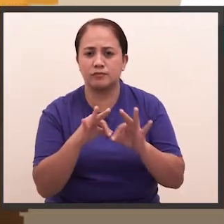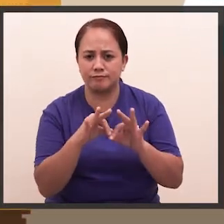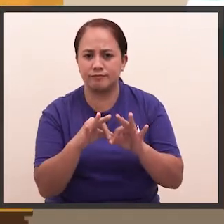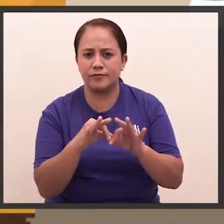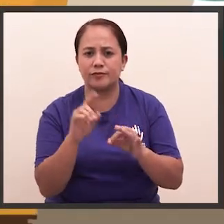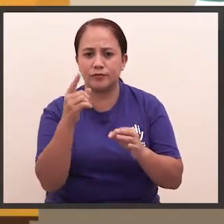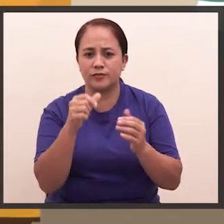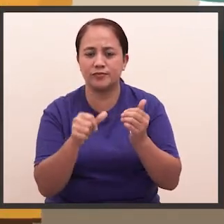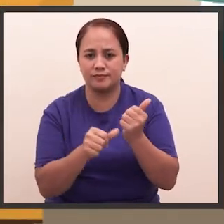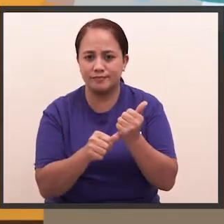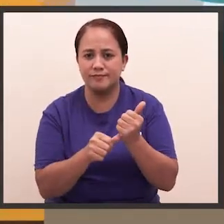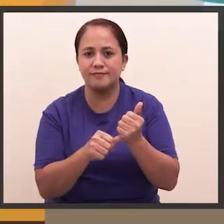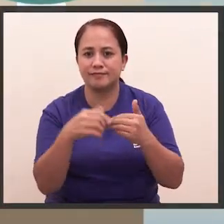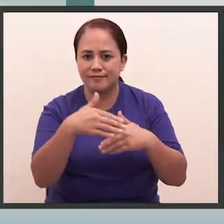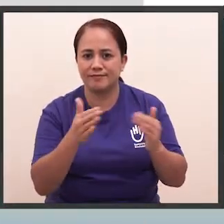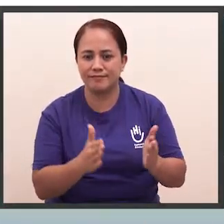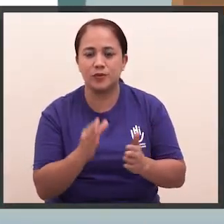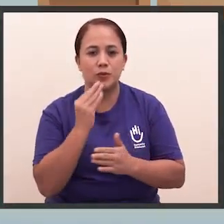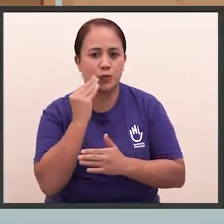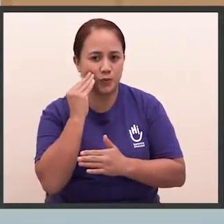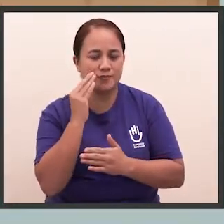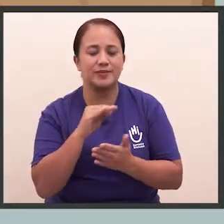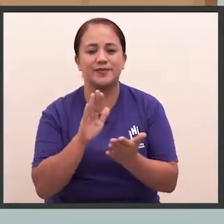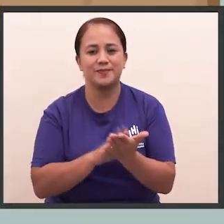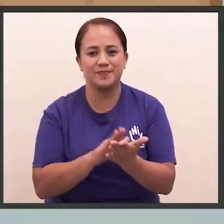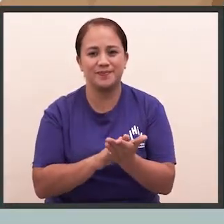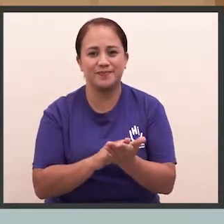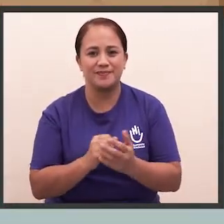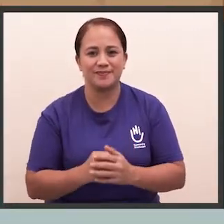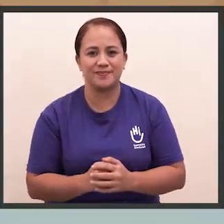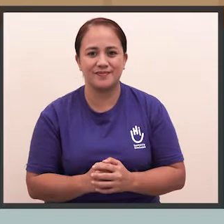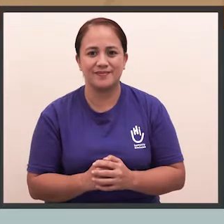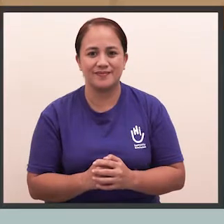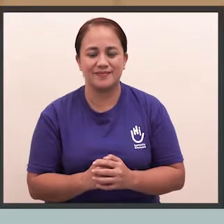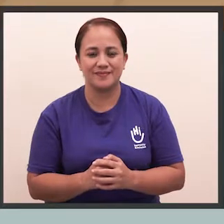aid kit at home and in school.